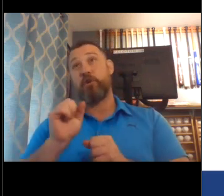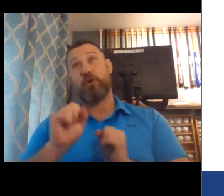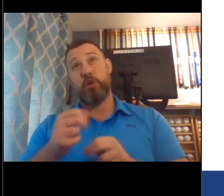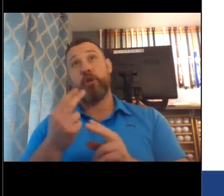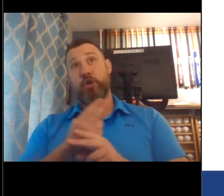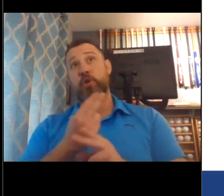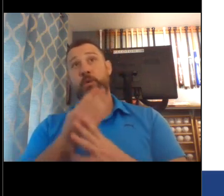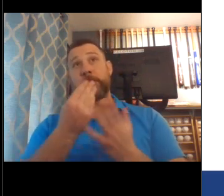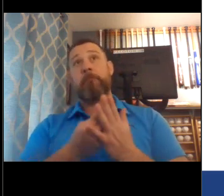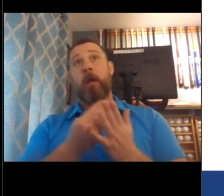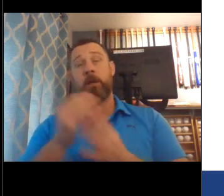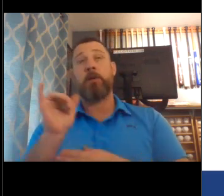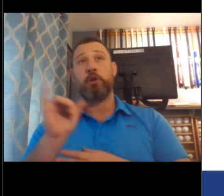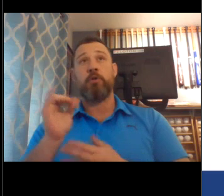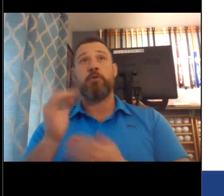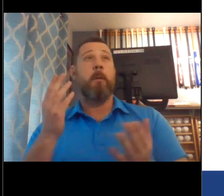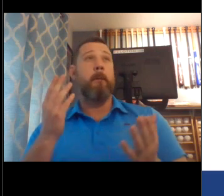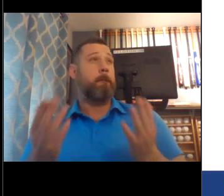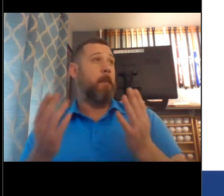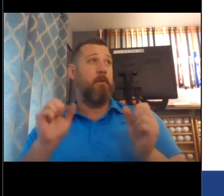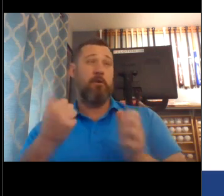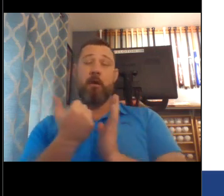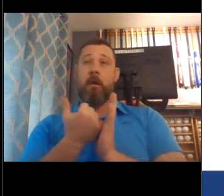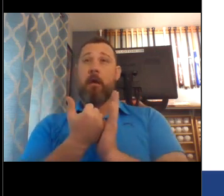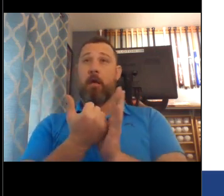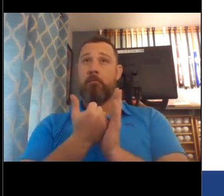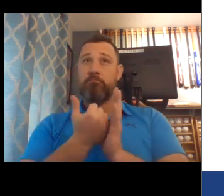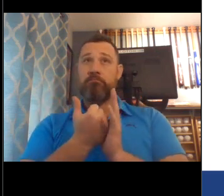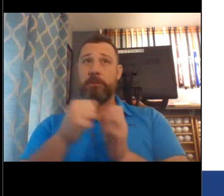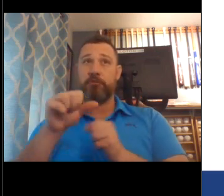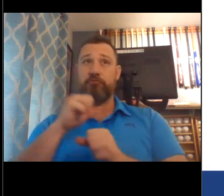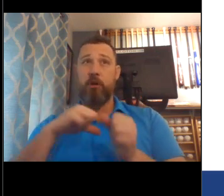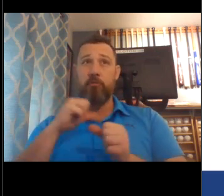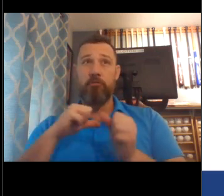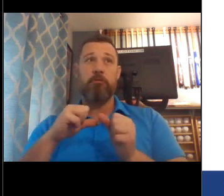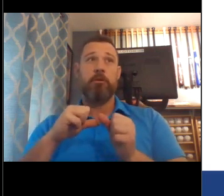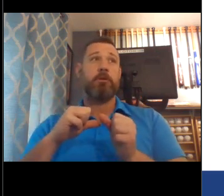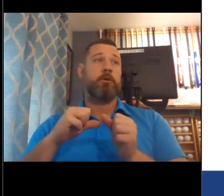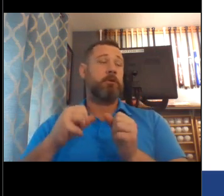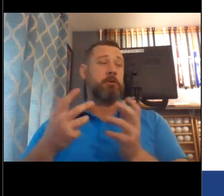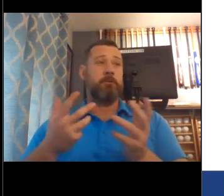So maybe we could help each other. Can we make a deal here? Maybe